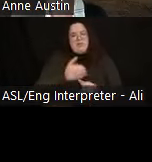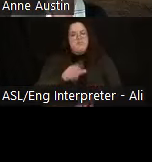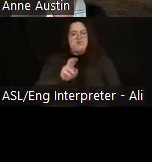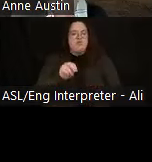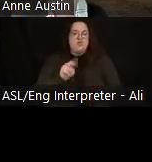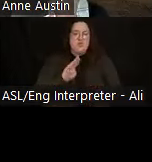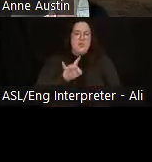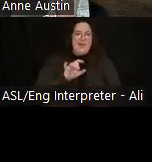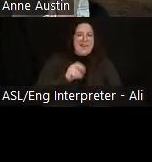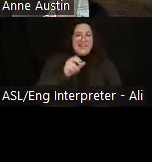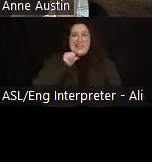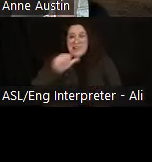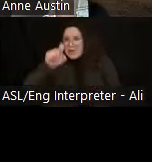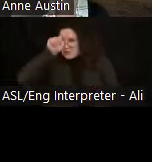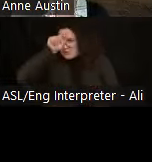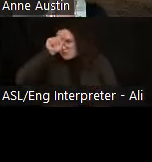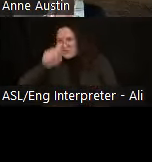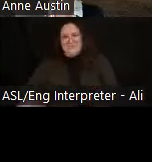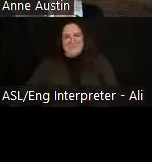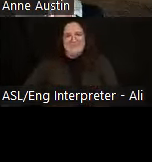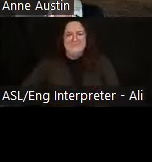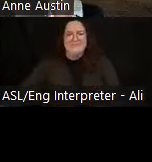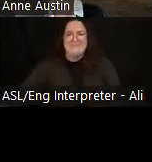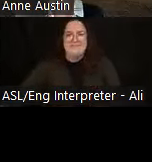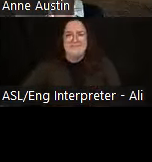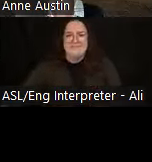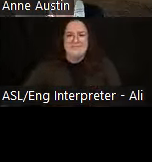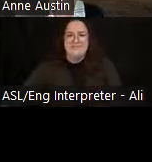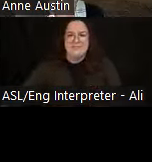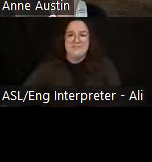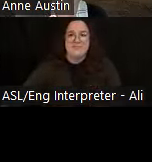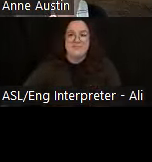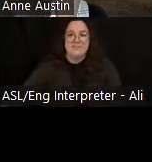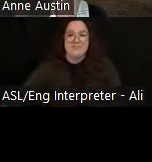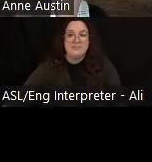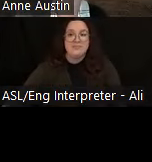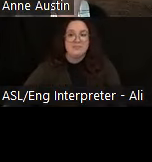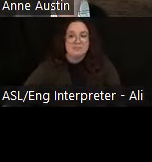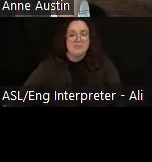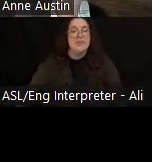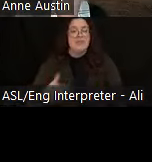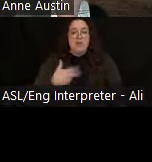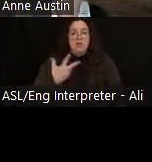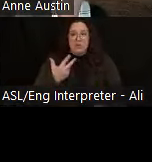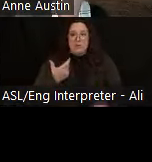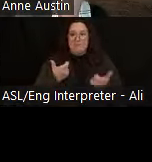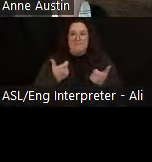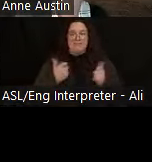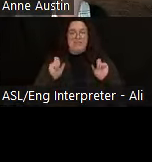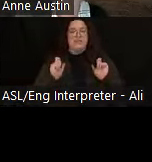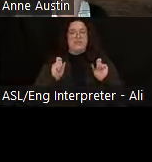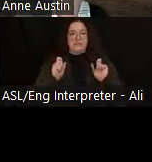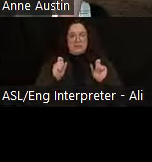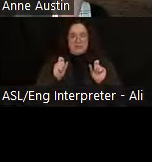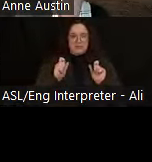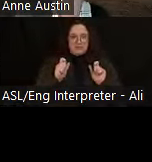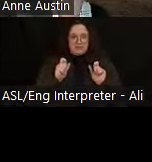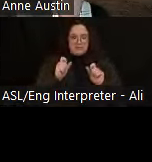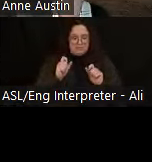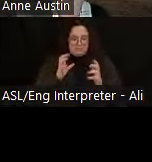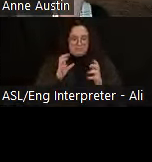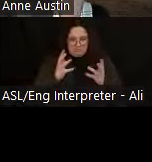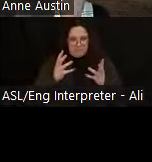than Egyptian. But three discoveries have been made by colleagues working on pharaonic graves, and these really rewrite